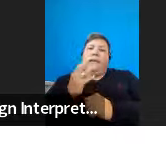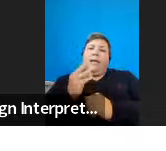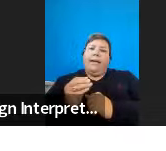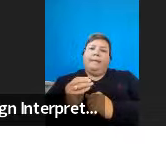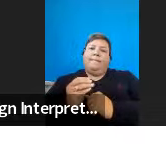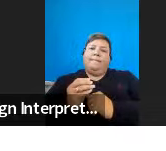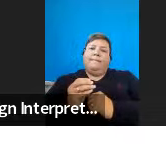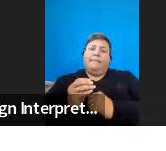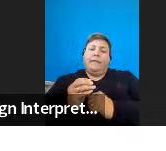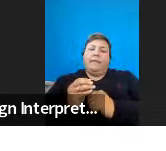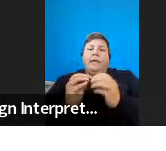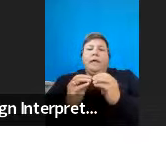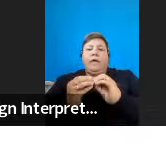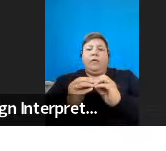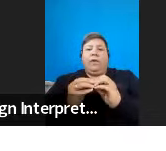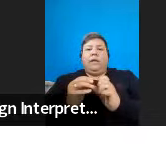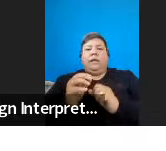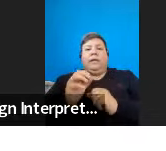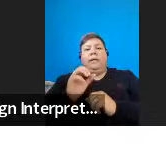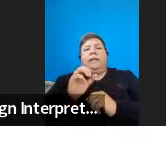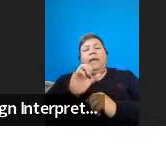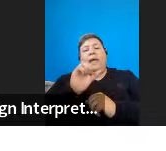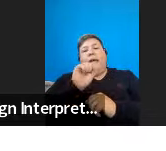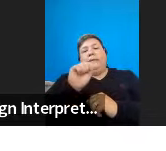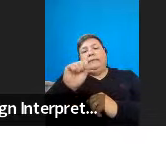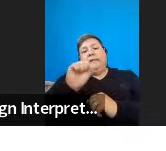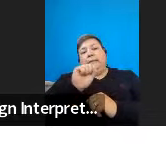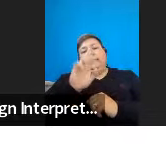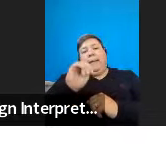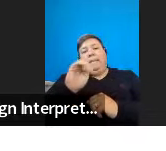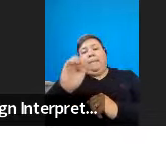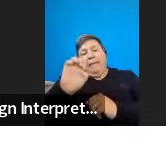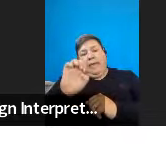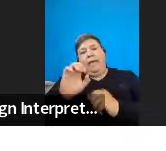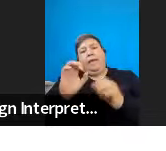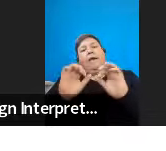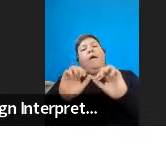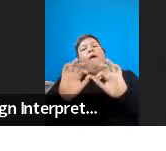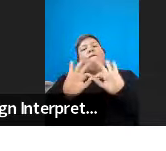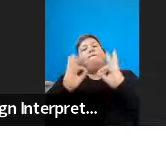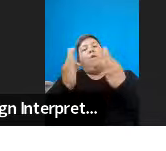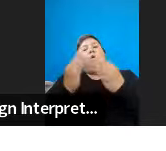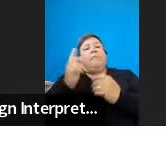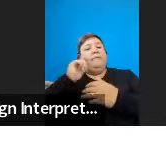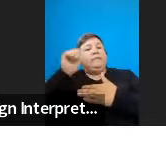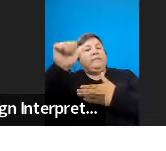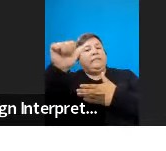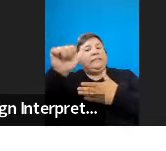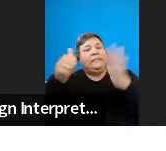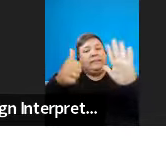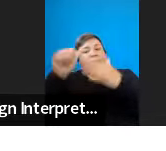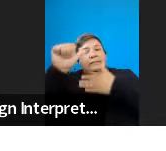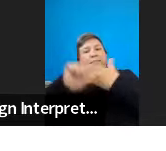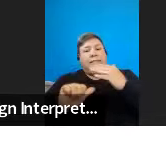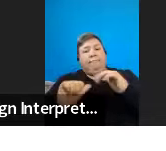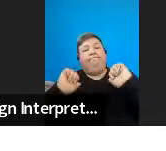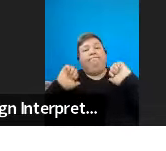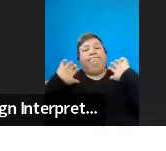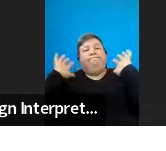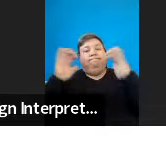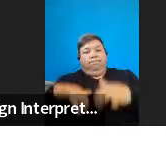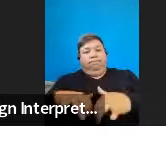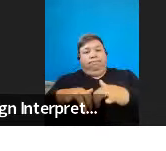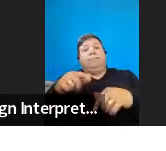had created an SMME forum, which sits at least every 6 months. And in this forum, that is when we're